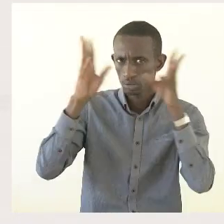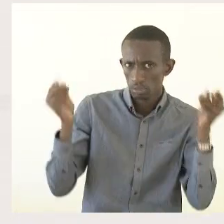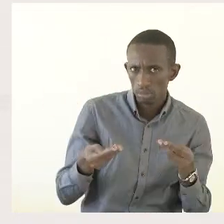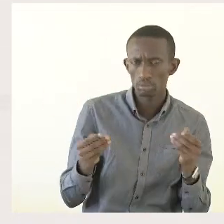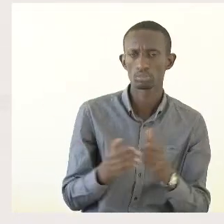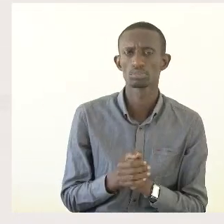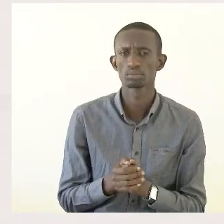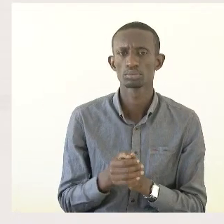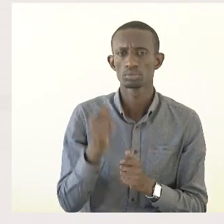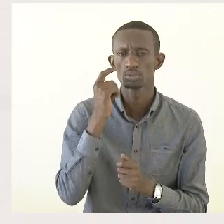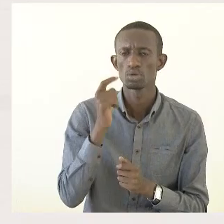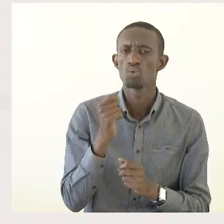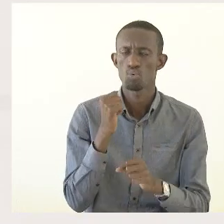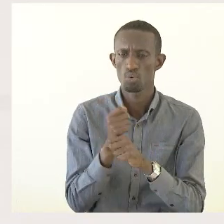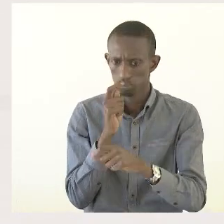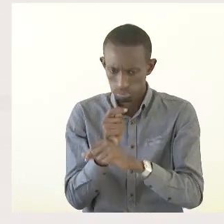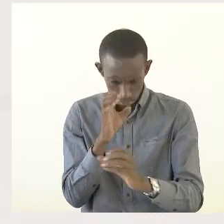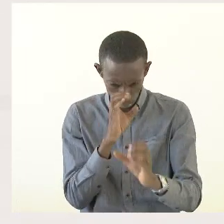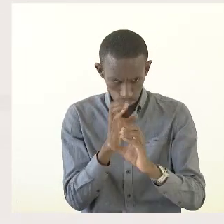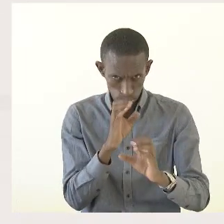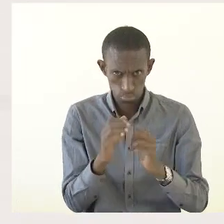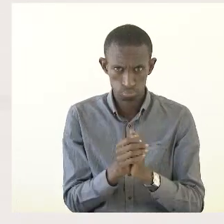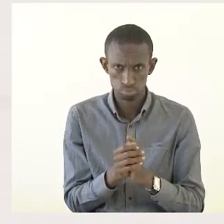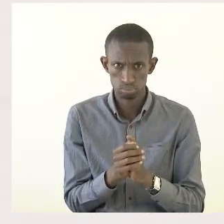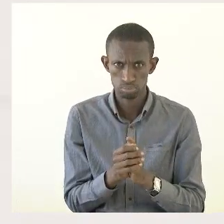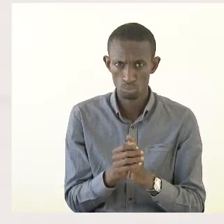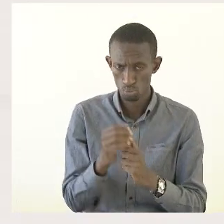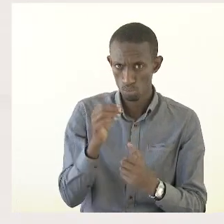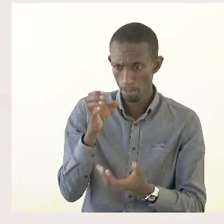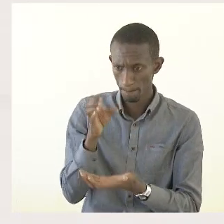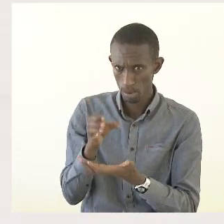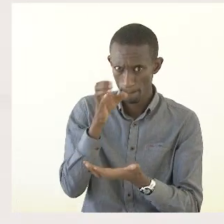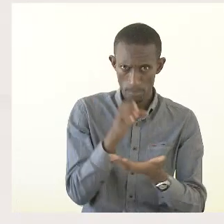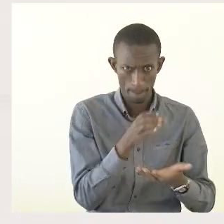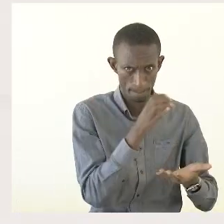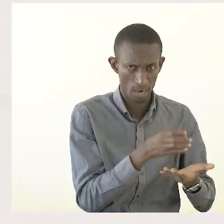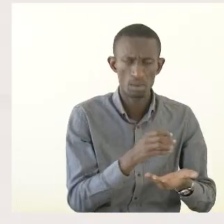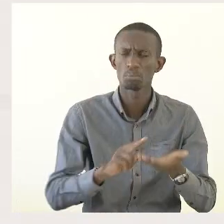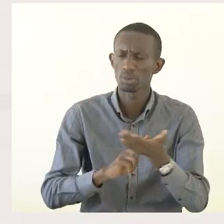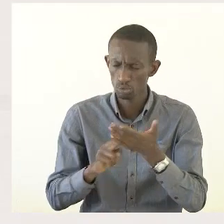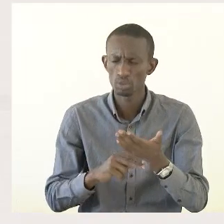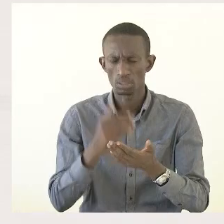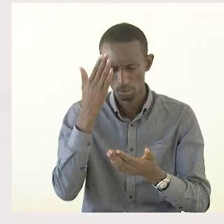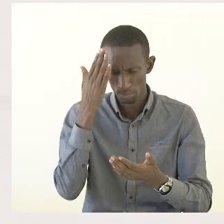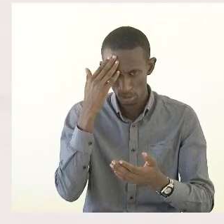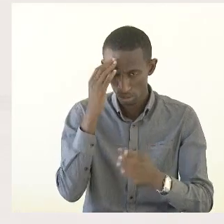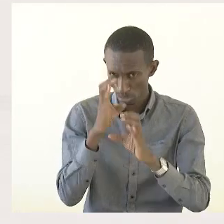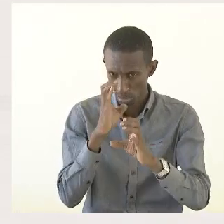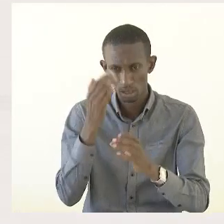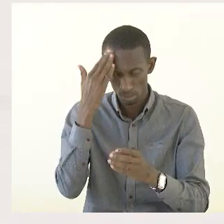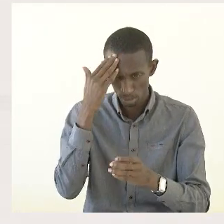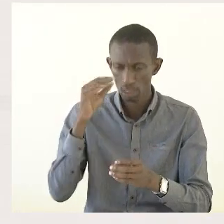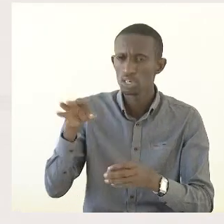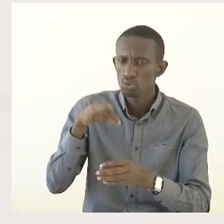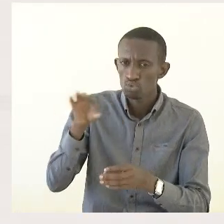Bendix test. We are testing it is used for testing reducing sugars as well as non-reducing sugars. You can see this